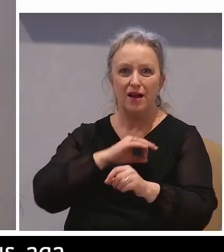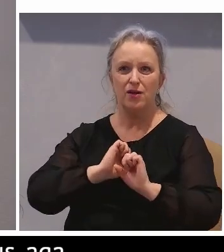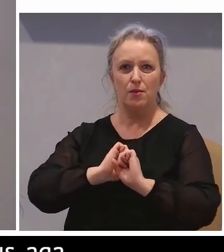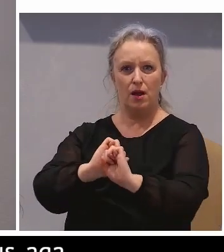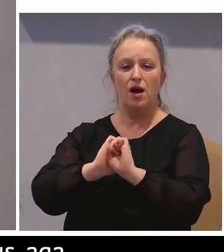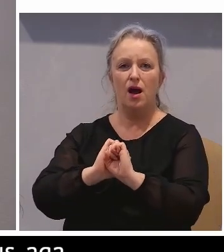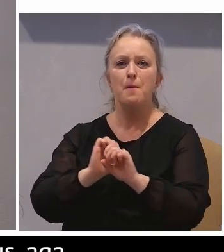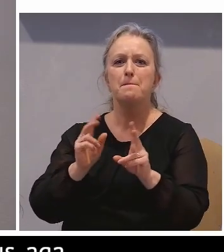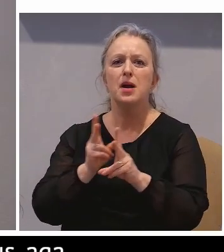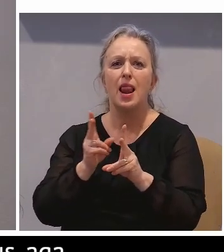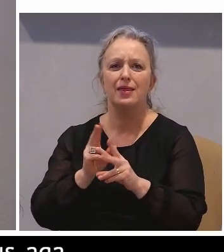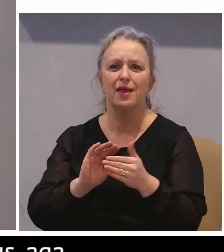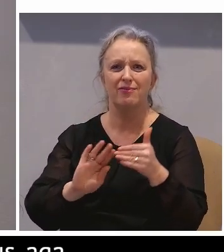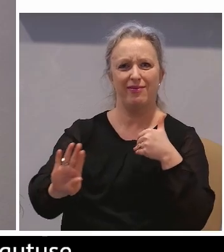cells.